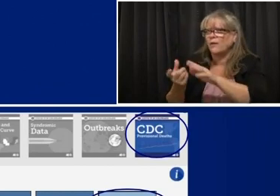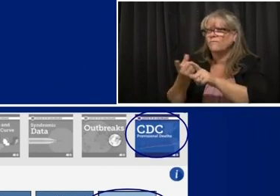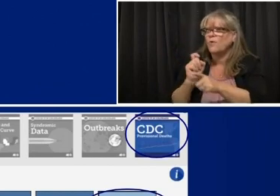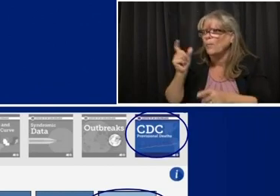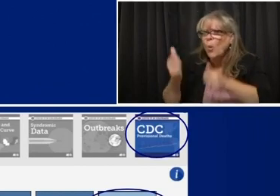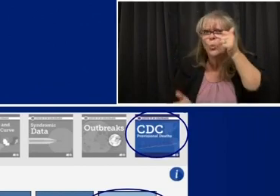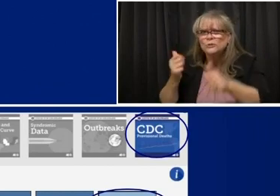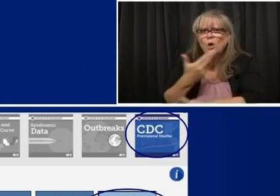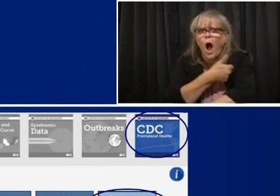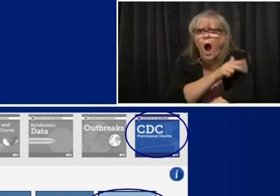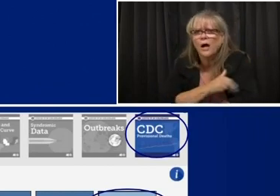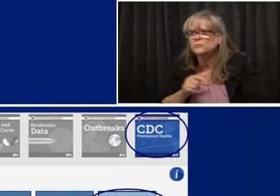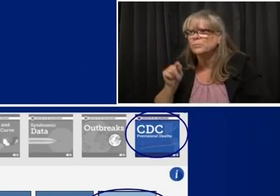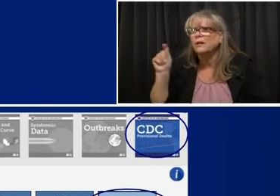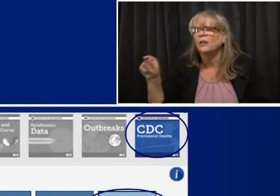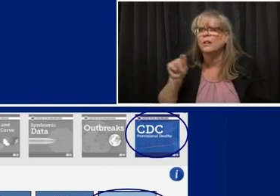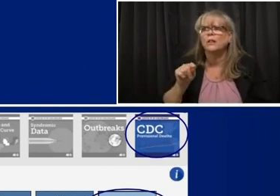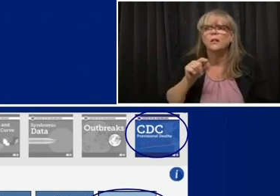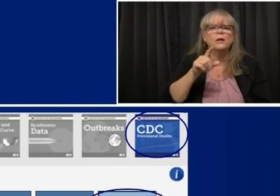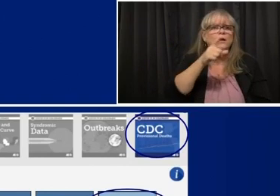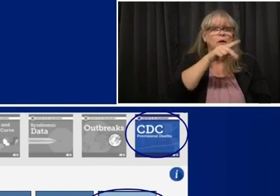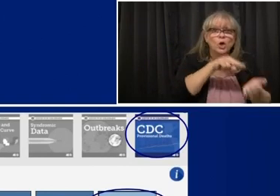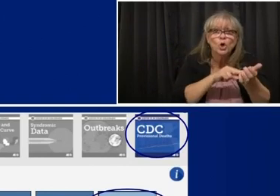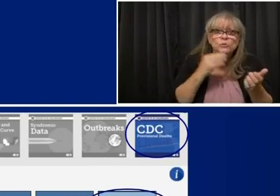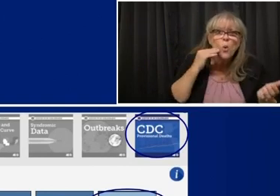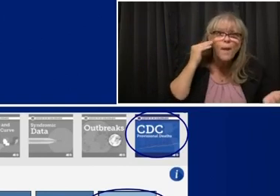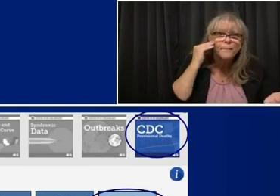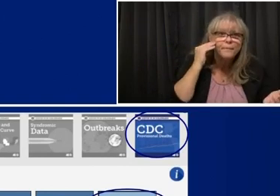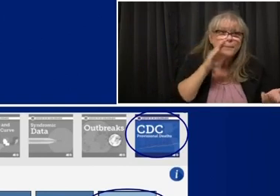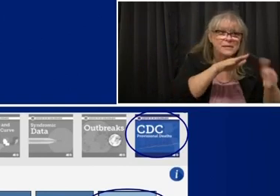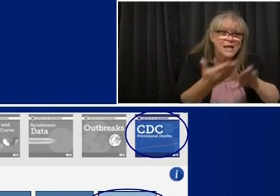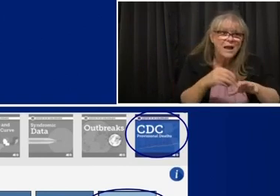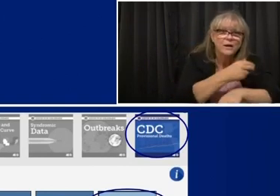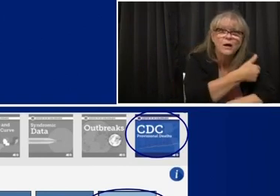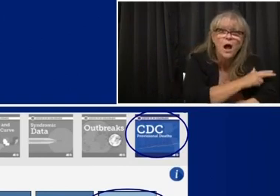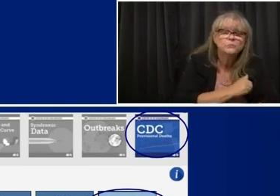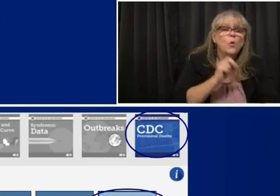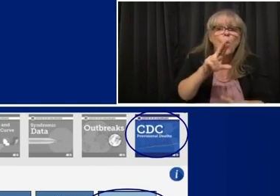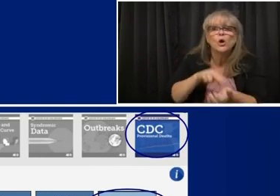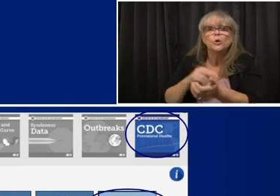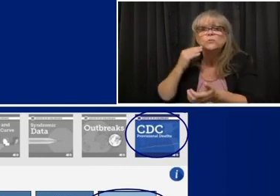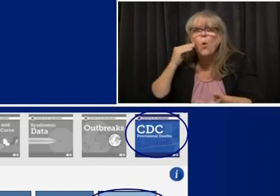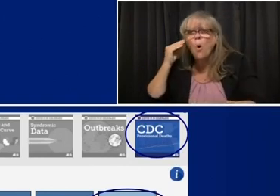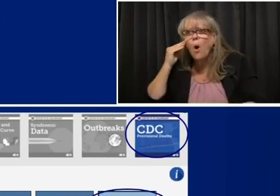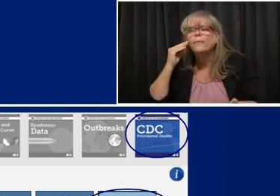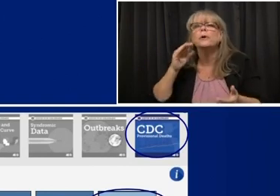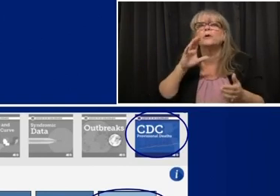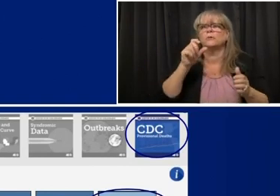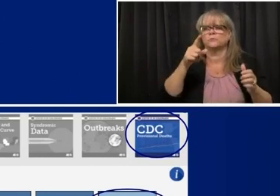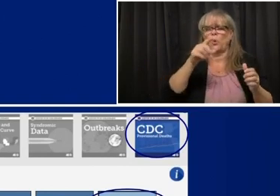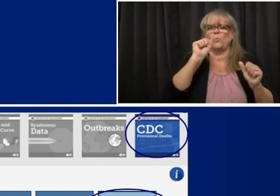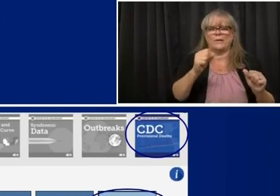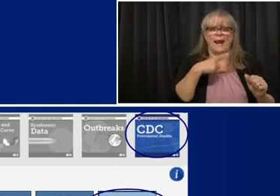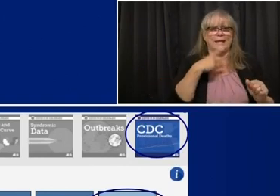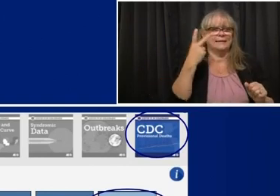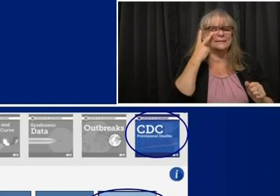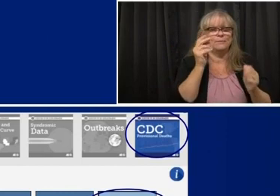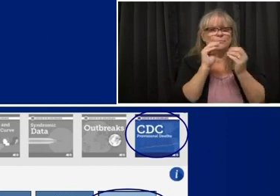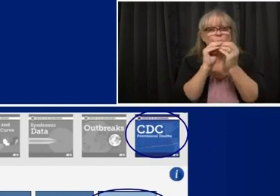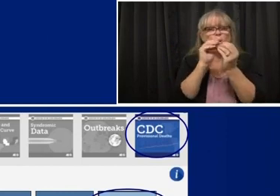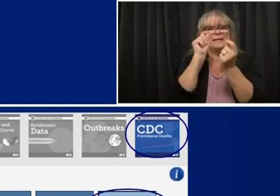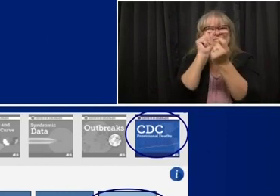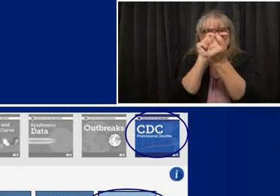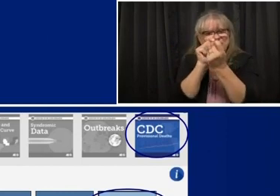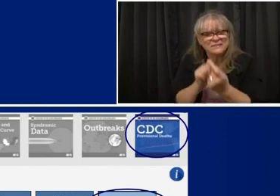setting, a nursing home or long-term care facility, or a home-type setting. So again, additional information about the deaths that are occurring in the